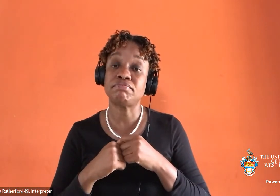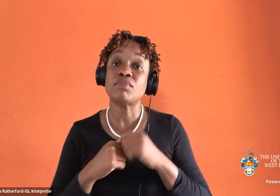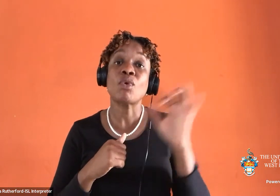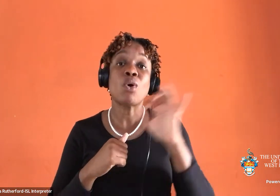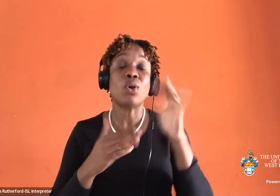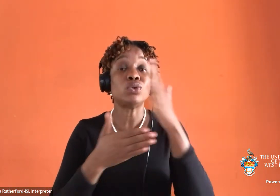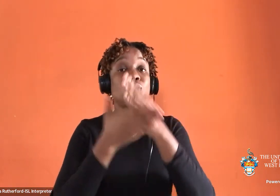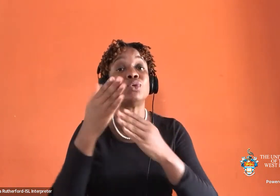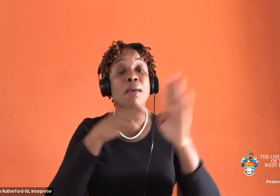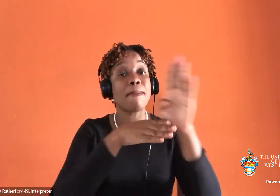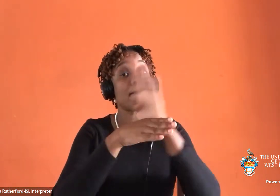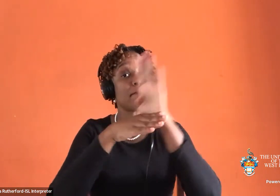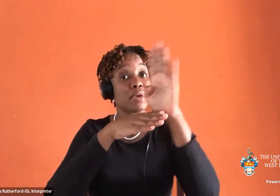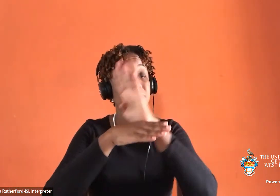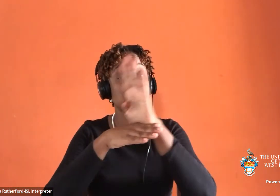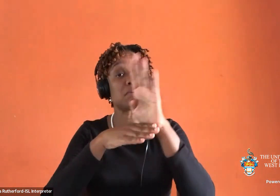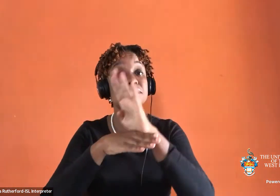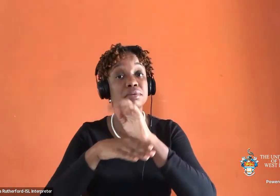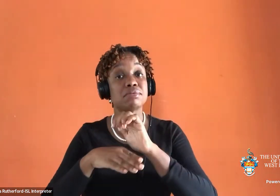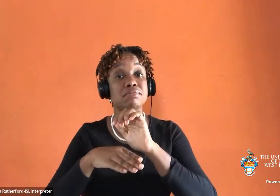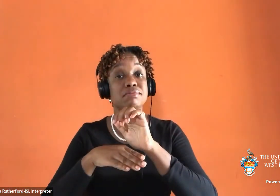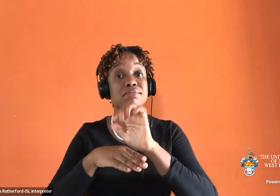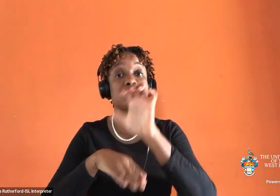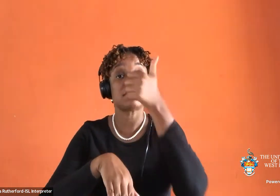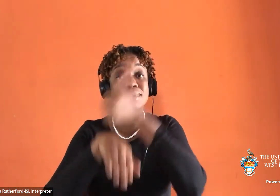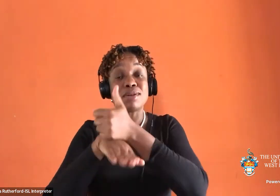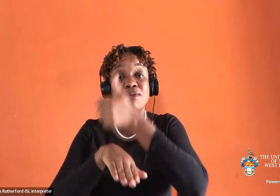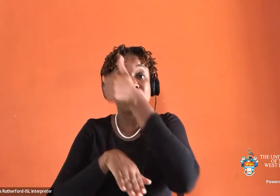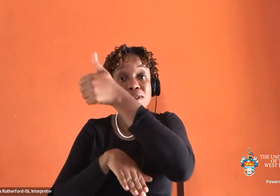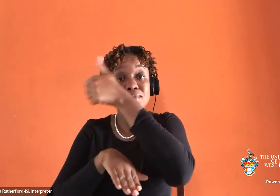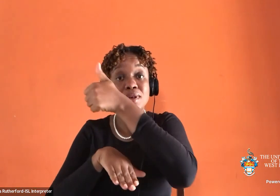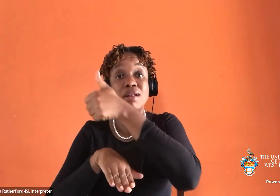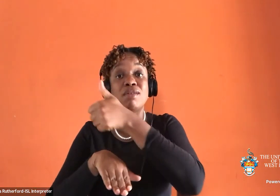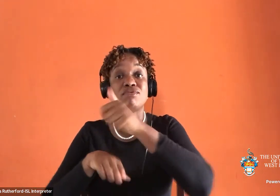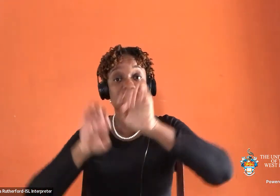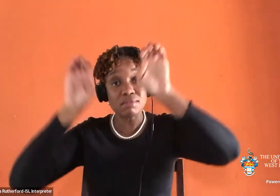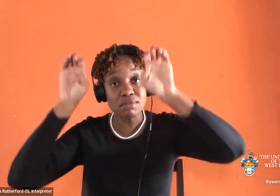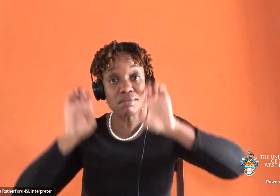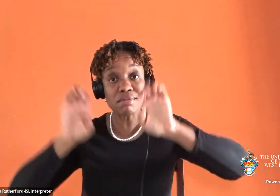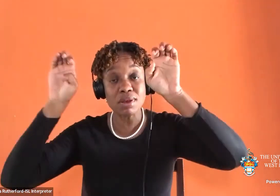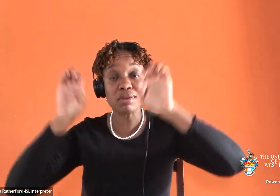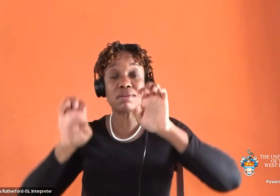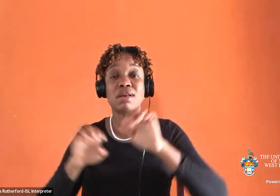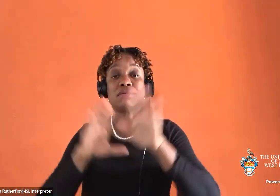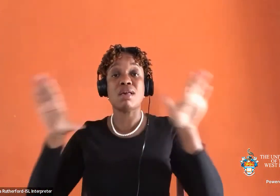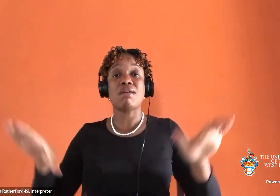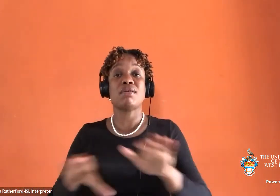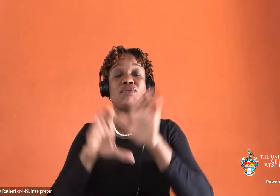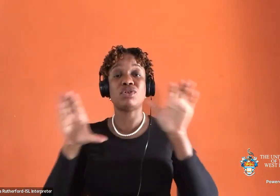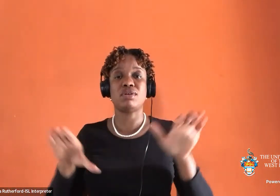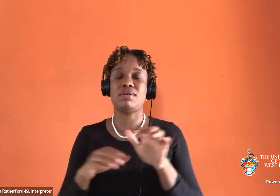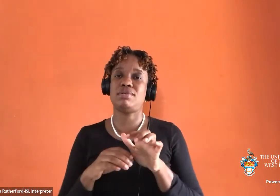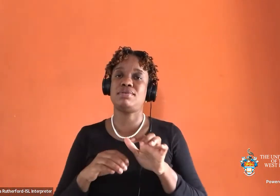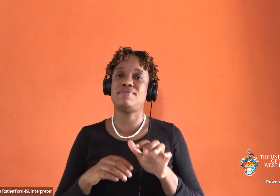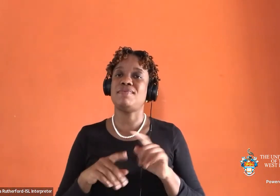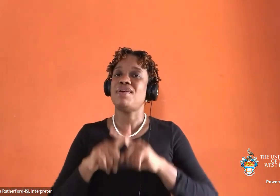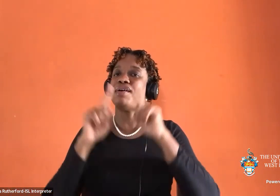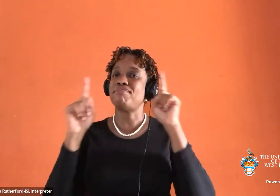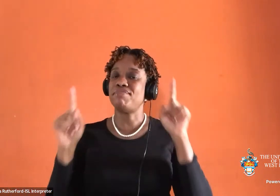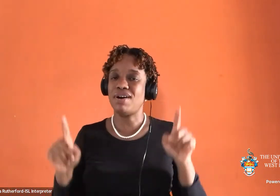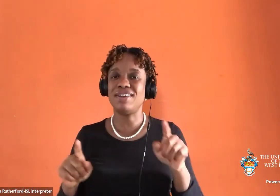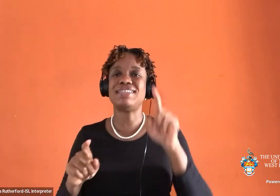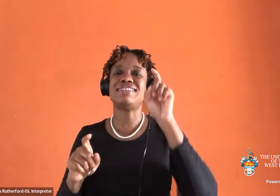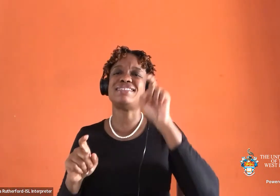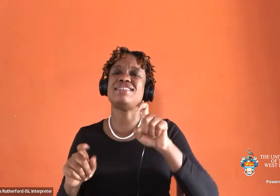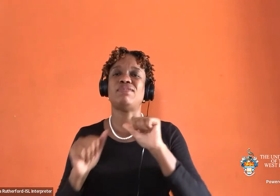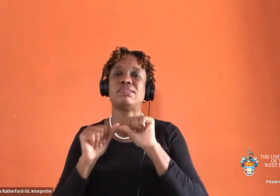gone ahead and done their own physical activities as well. However, there is need for sustained on